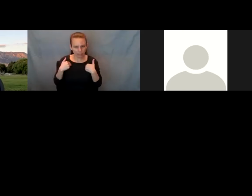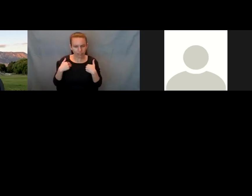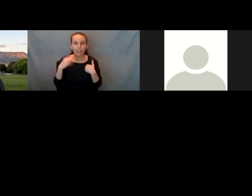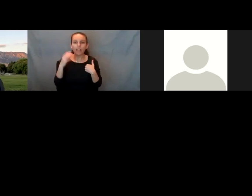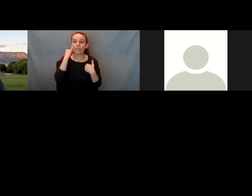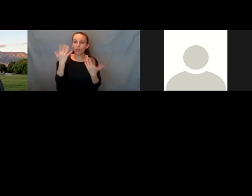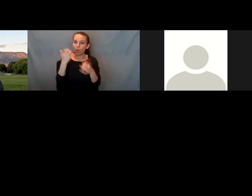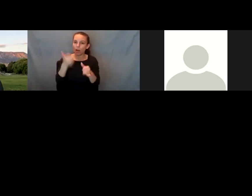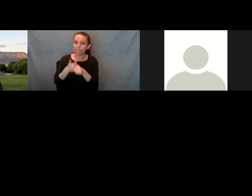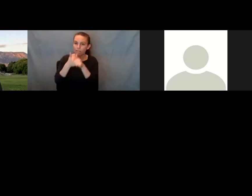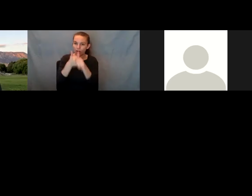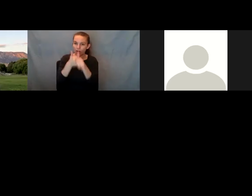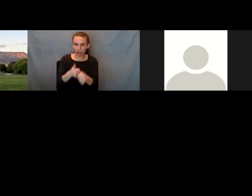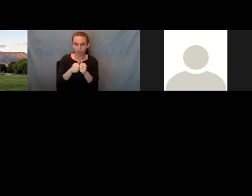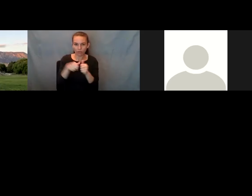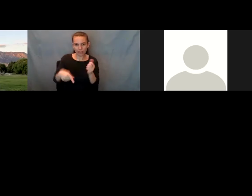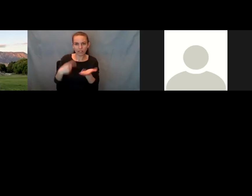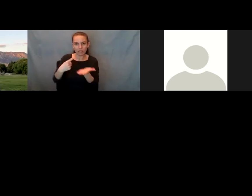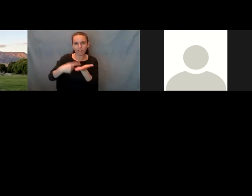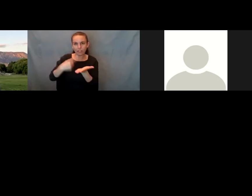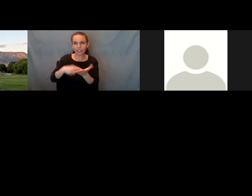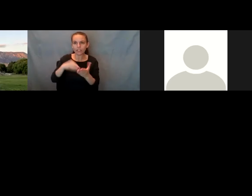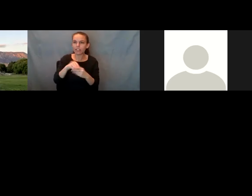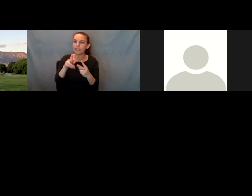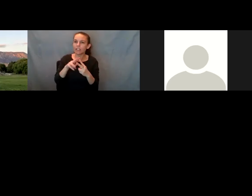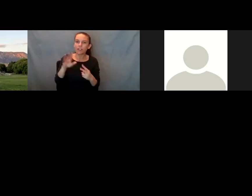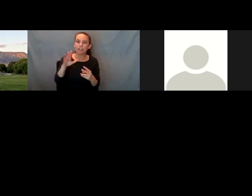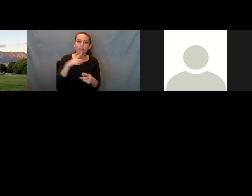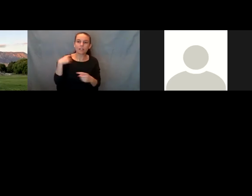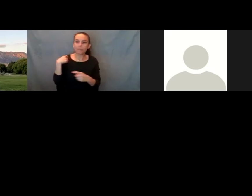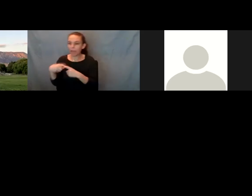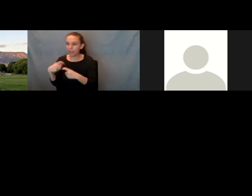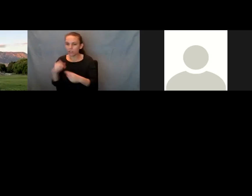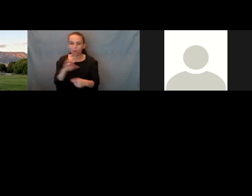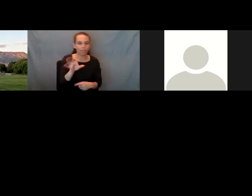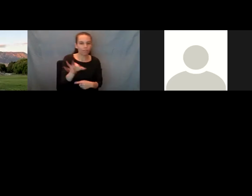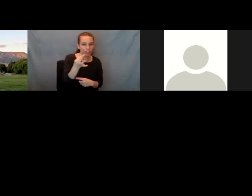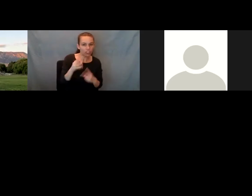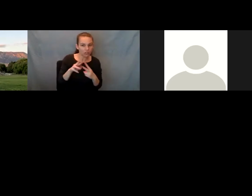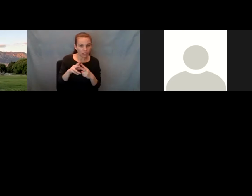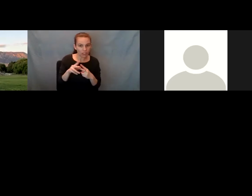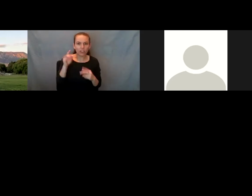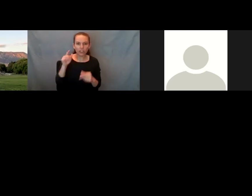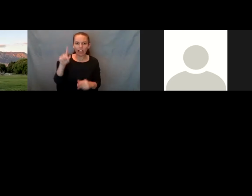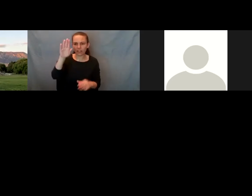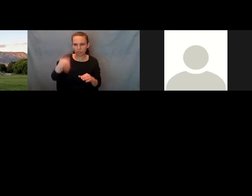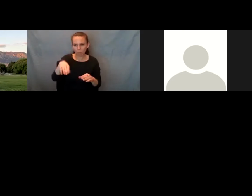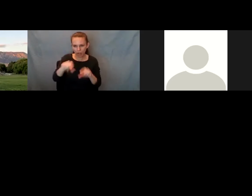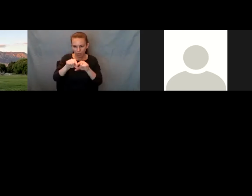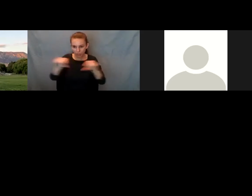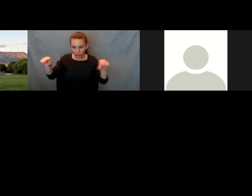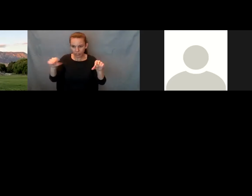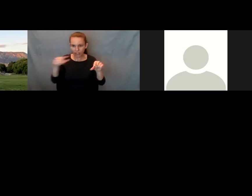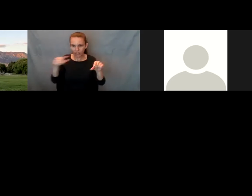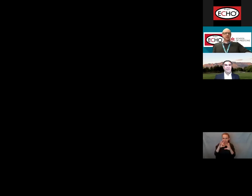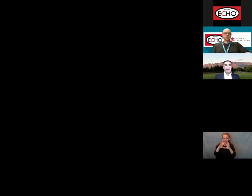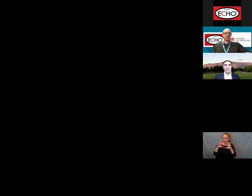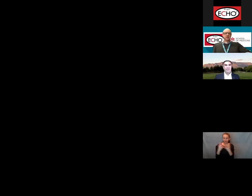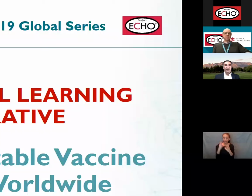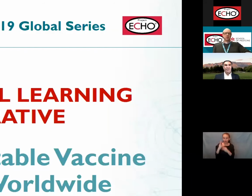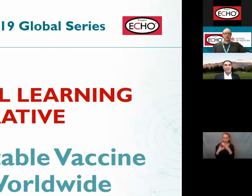follow along with the conversation in either Spanish or French, you can click down at the bottom of the screen, the globe icon